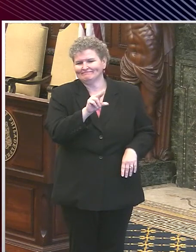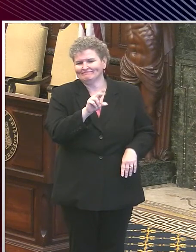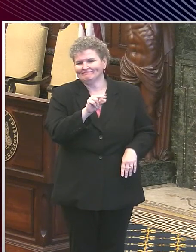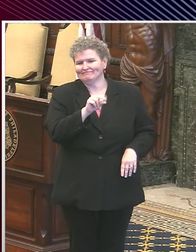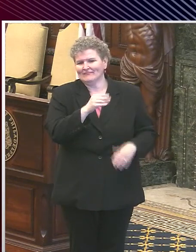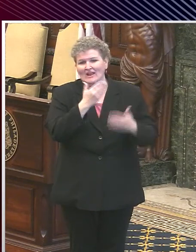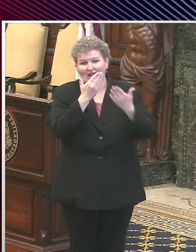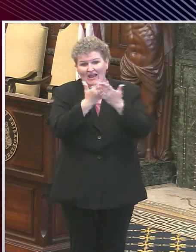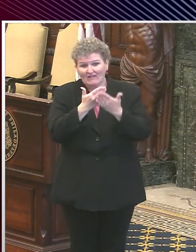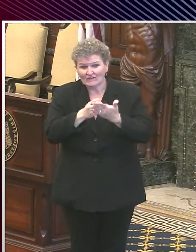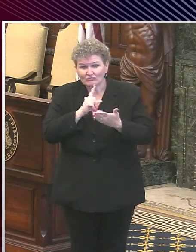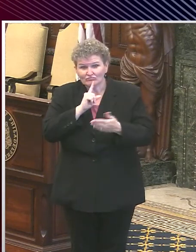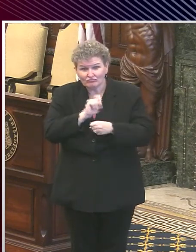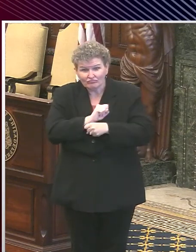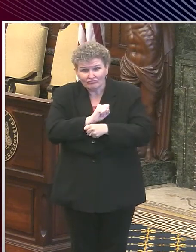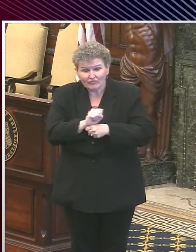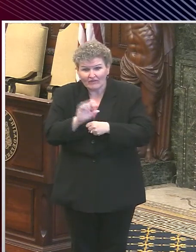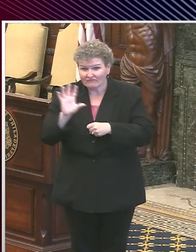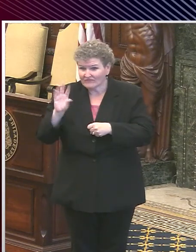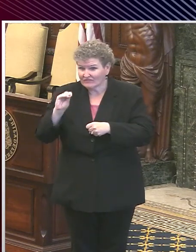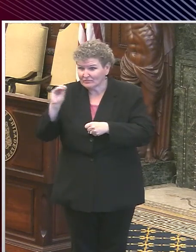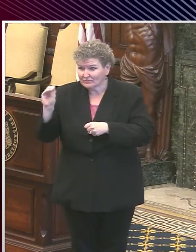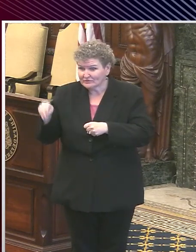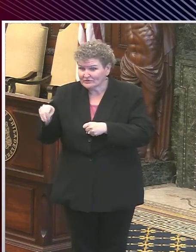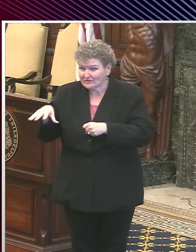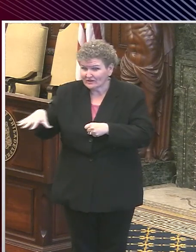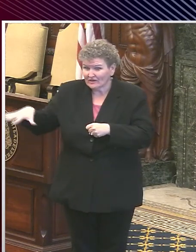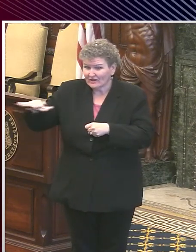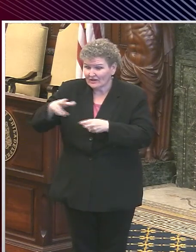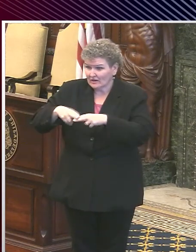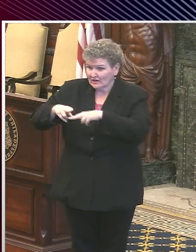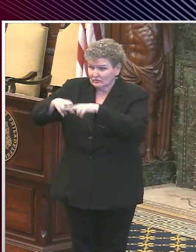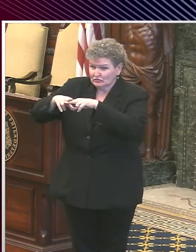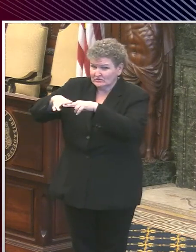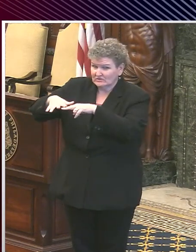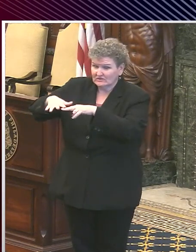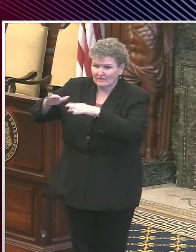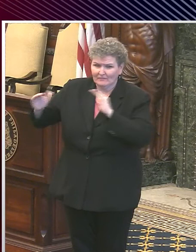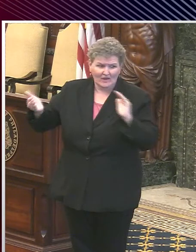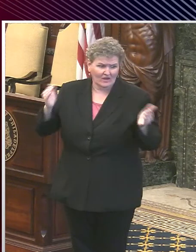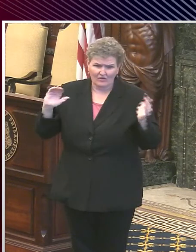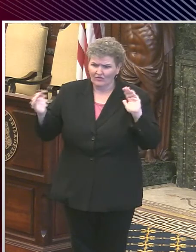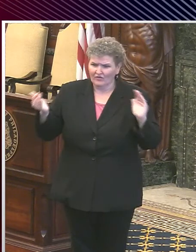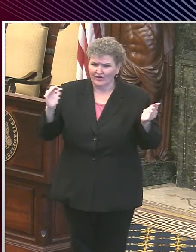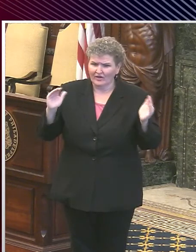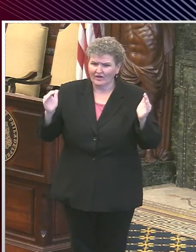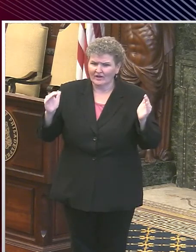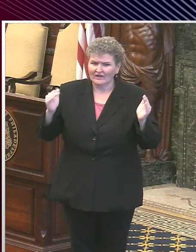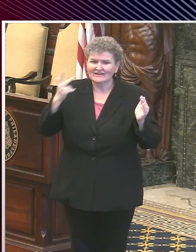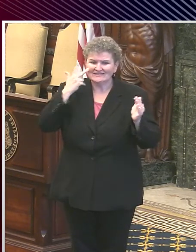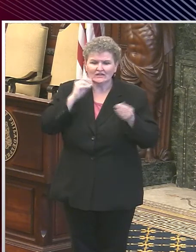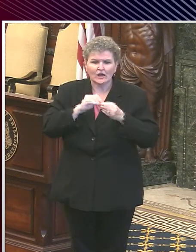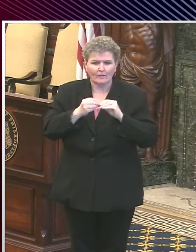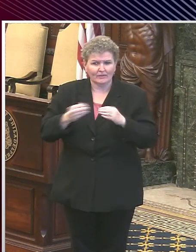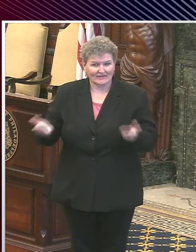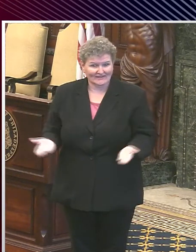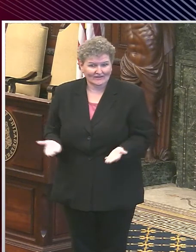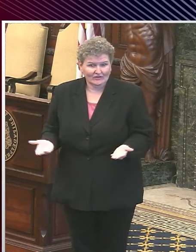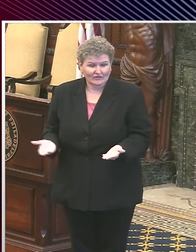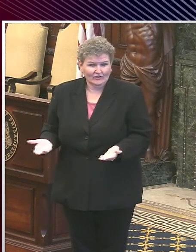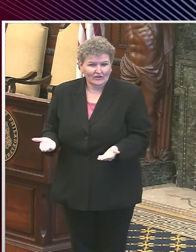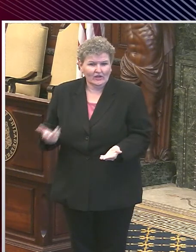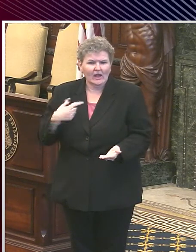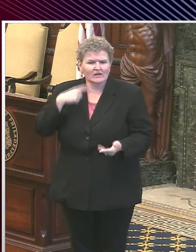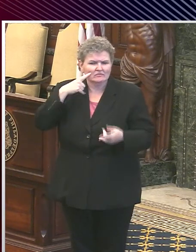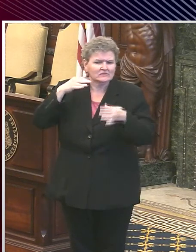elsewhere with the 50% rule and what our case counts are doing. No creo que las temperaturas sean un factor a considerarse para tomar en cuenta en esa